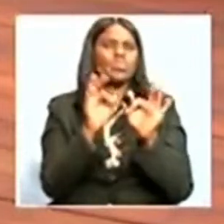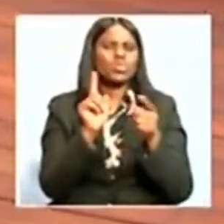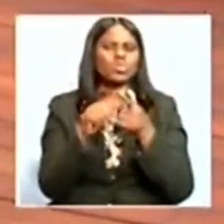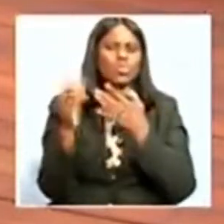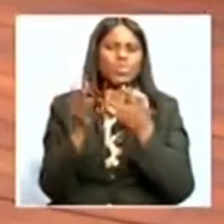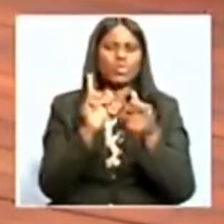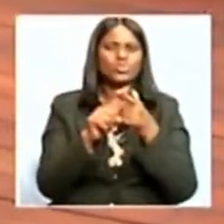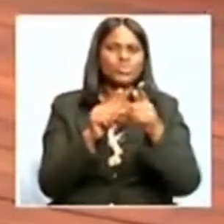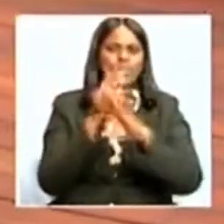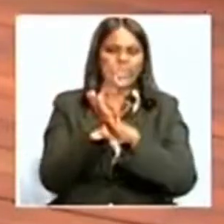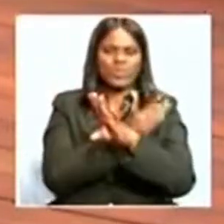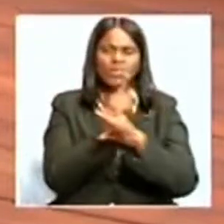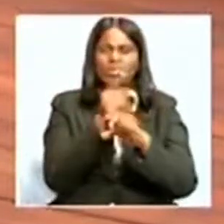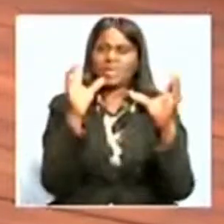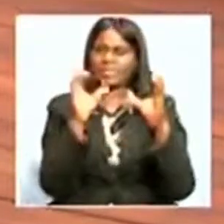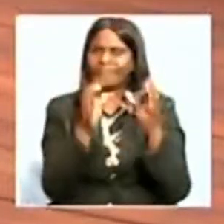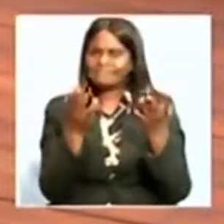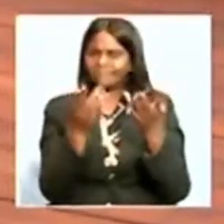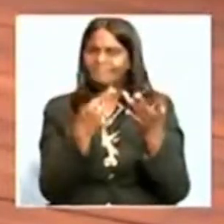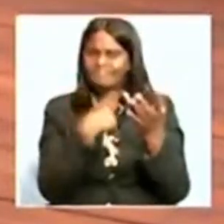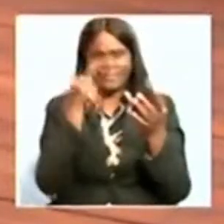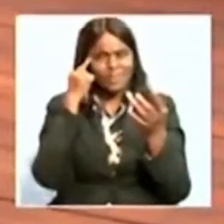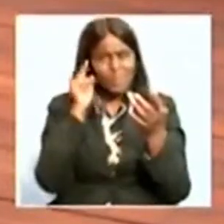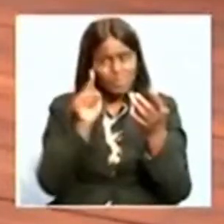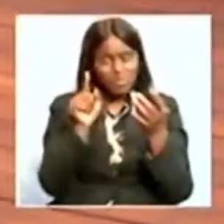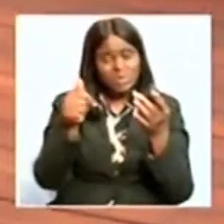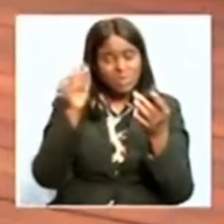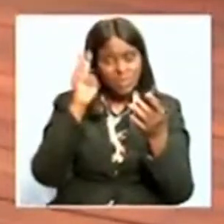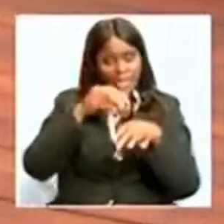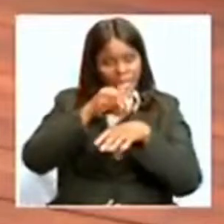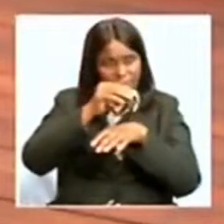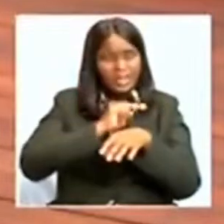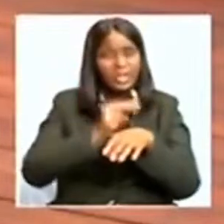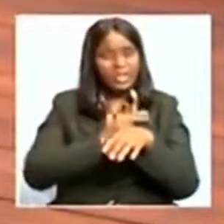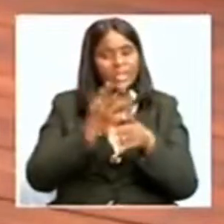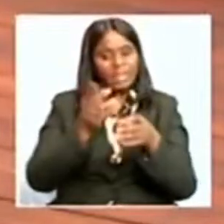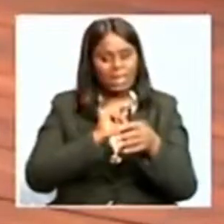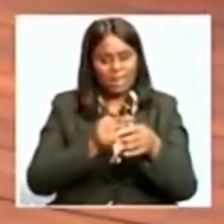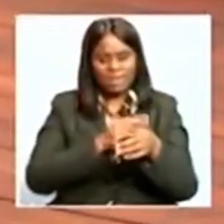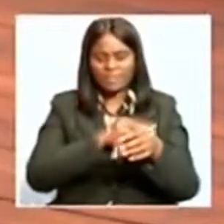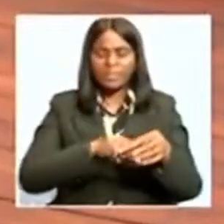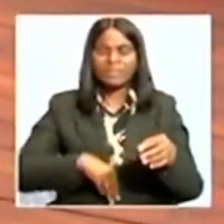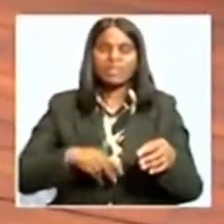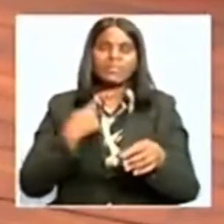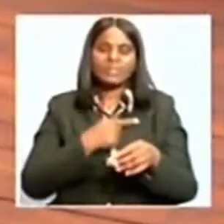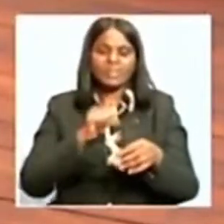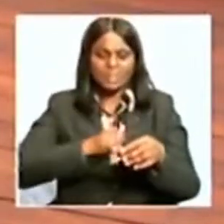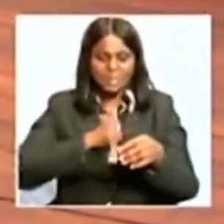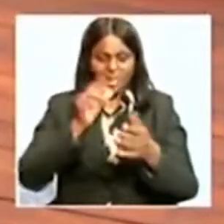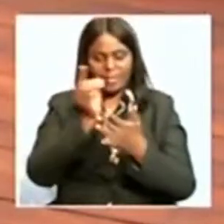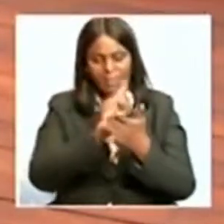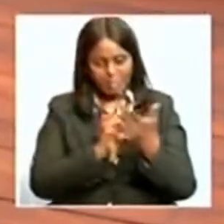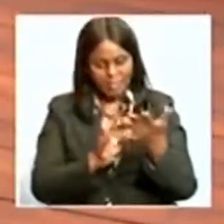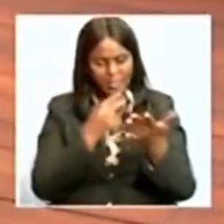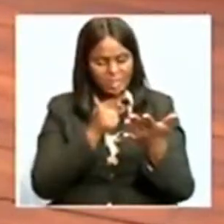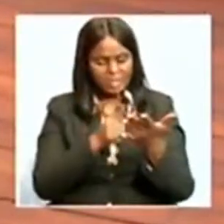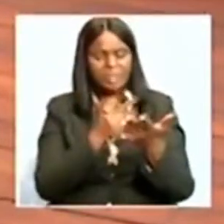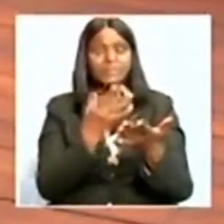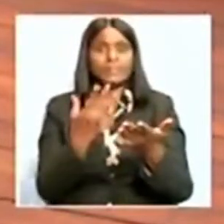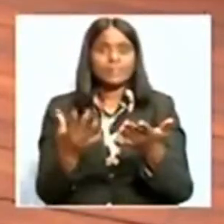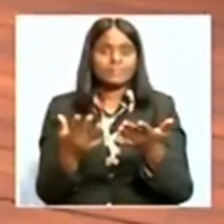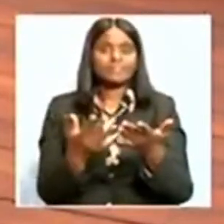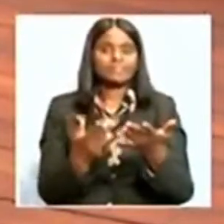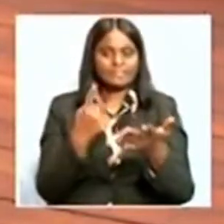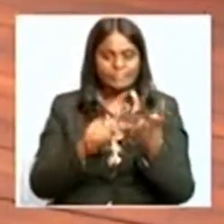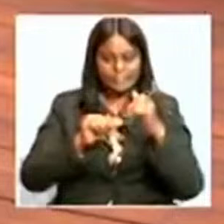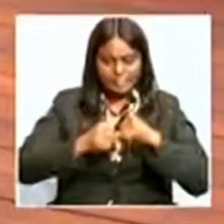brought to before the committee? I thought you were going to advise us as members of Parliament. We, the drafters, when we looked at this thing, that's